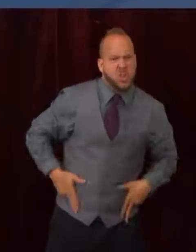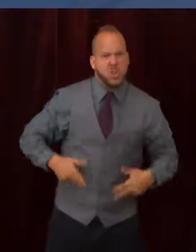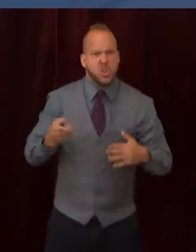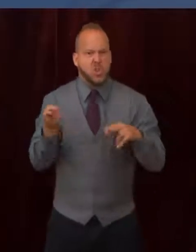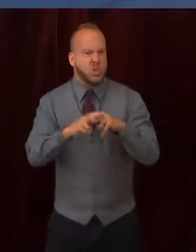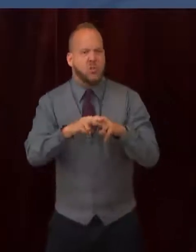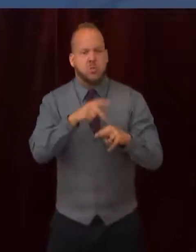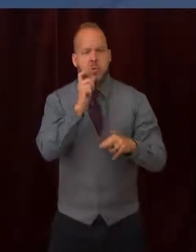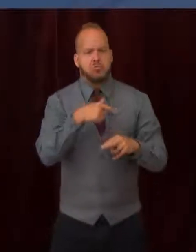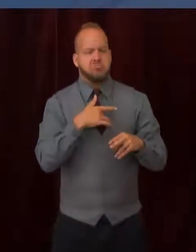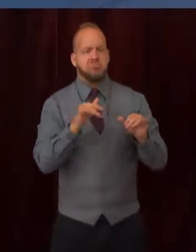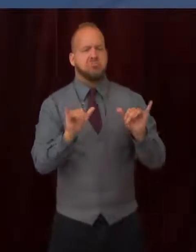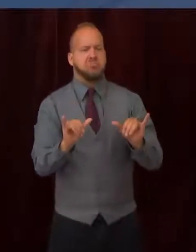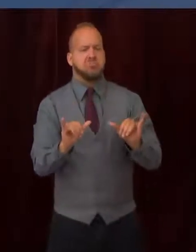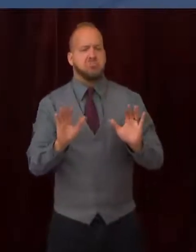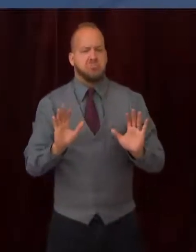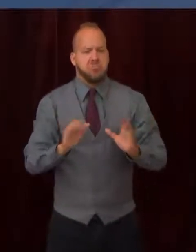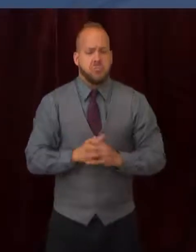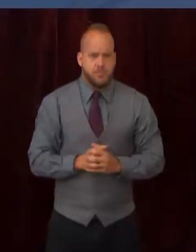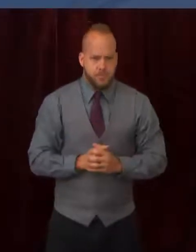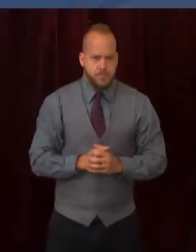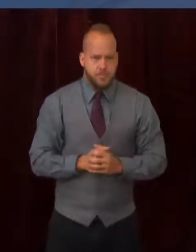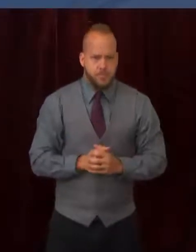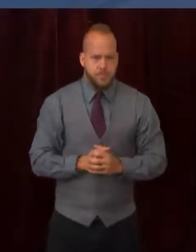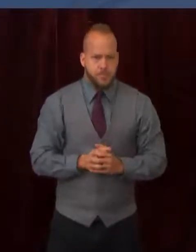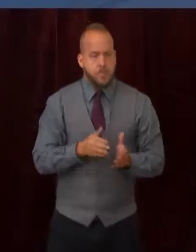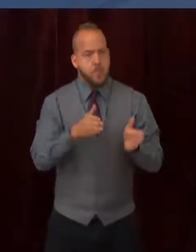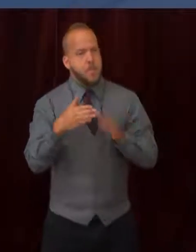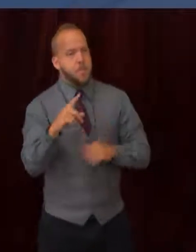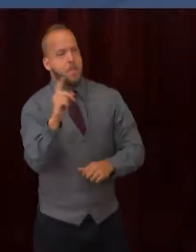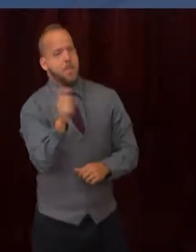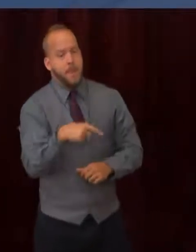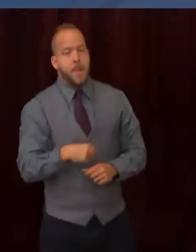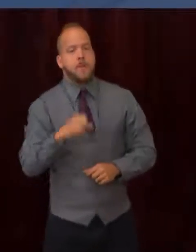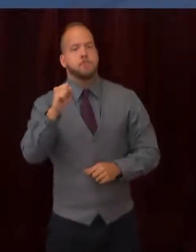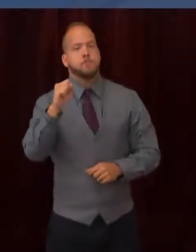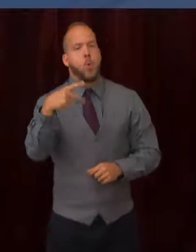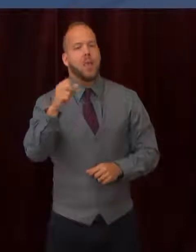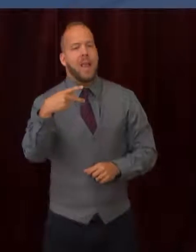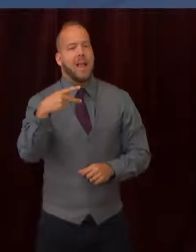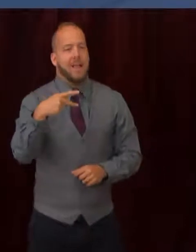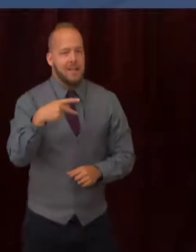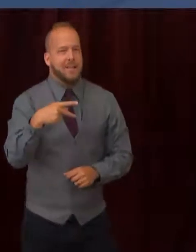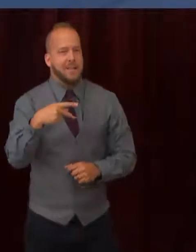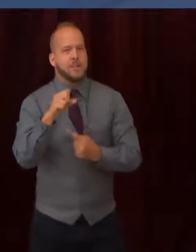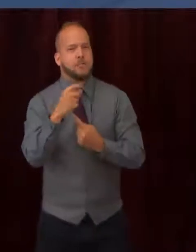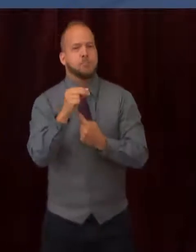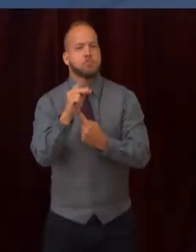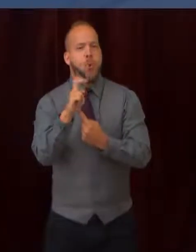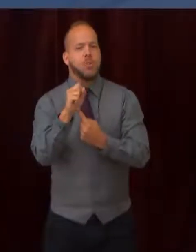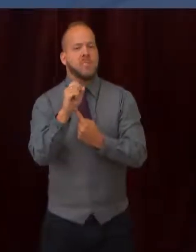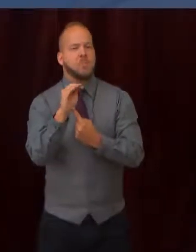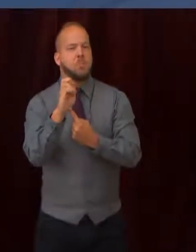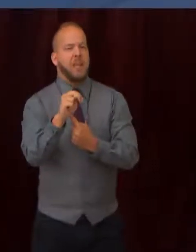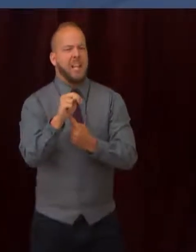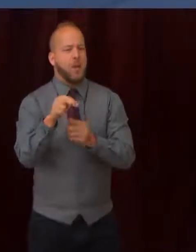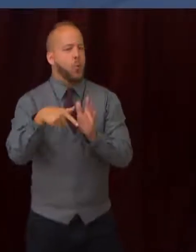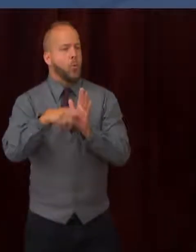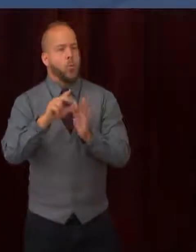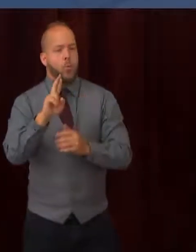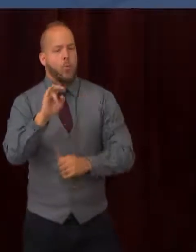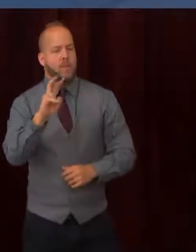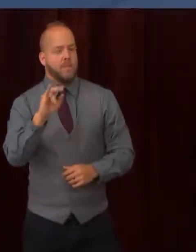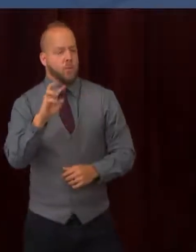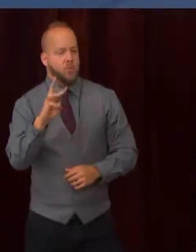Governor, I'm wondering, first, did you express to the president what you just expressed to us about his